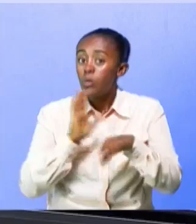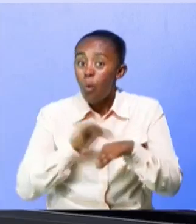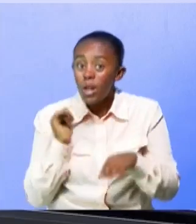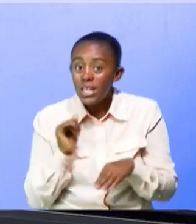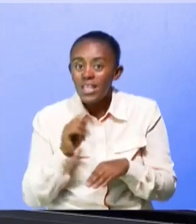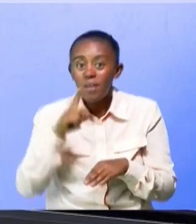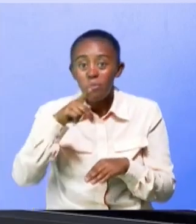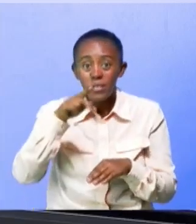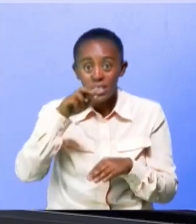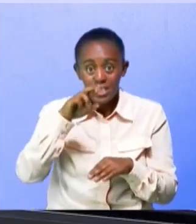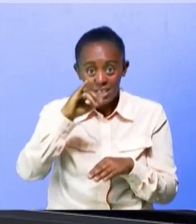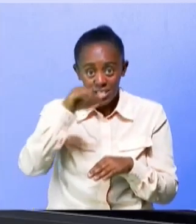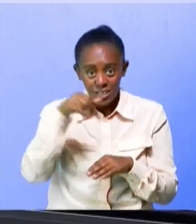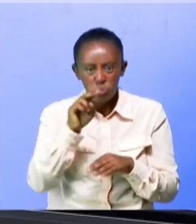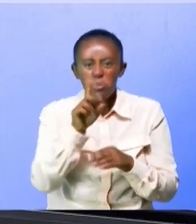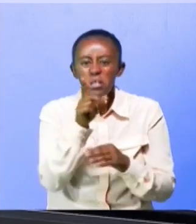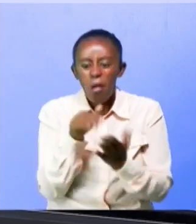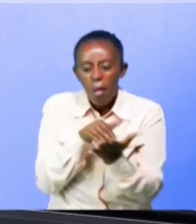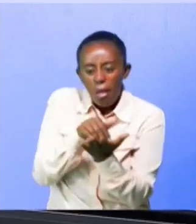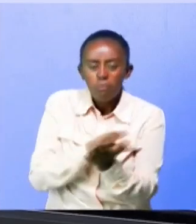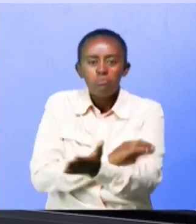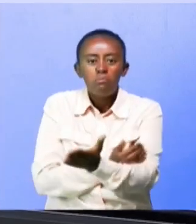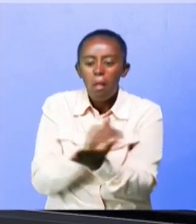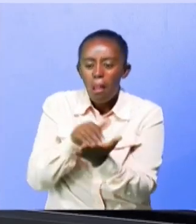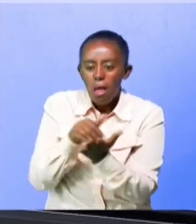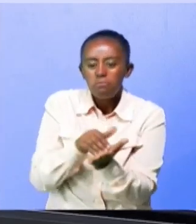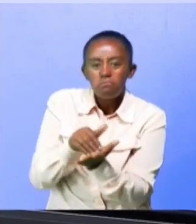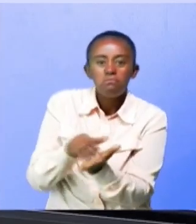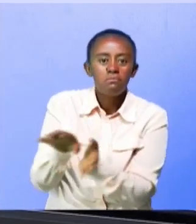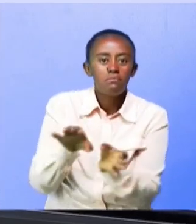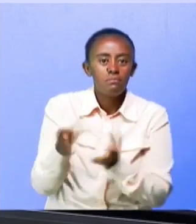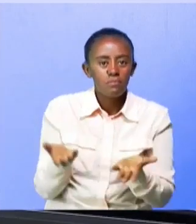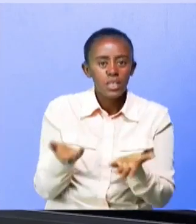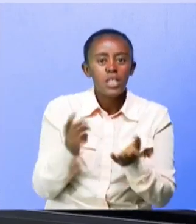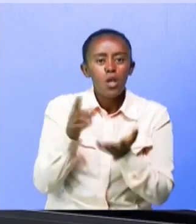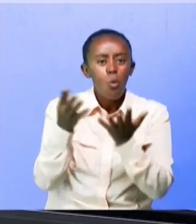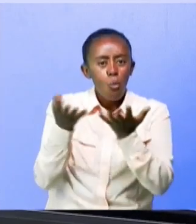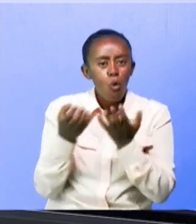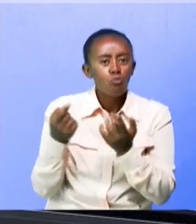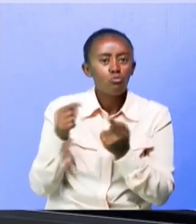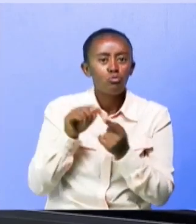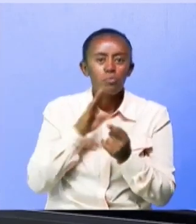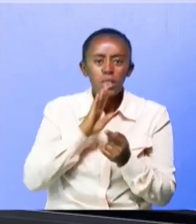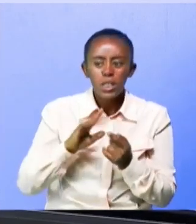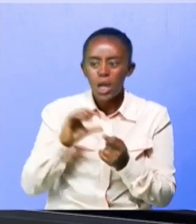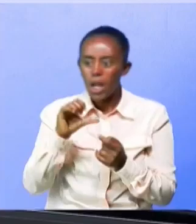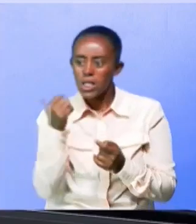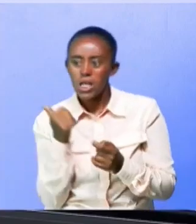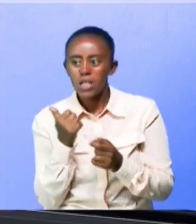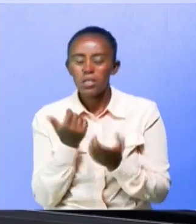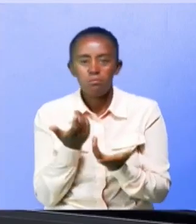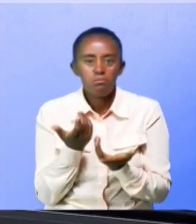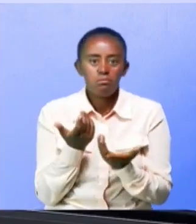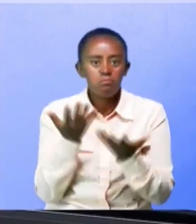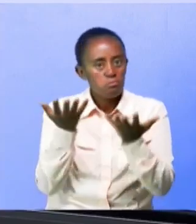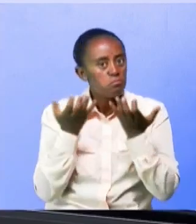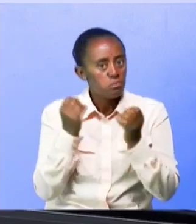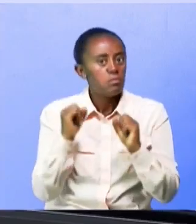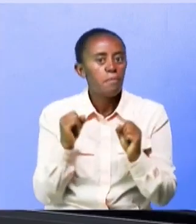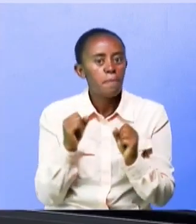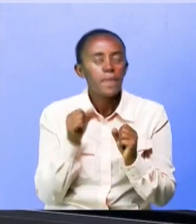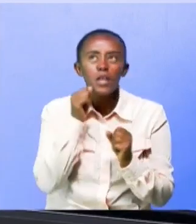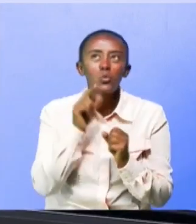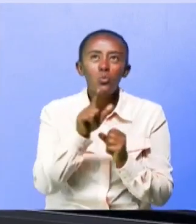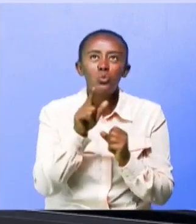prejudice. You see? They want to be another kind of activity may be, yeah? She